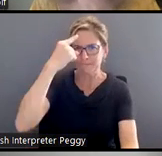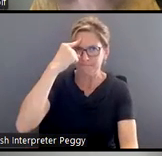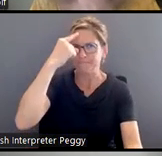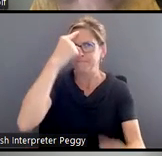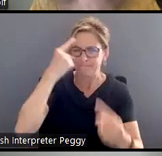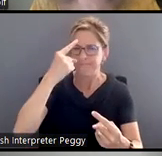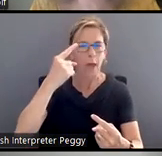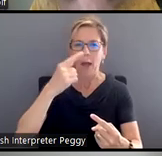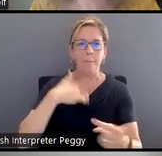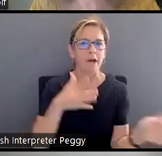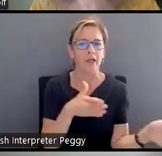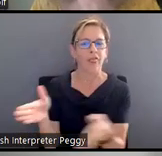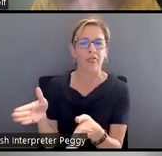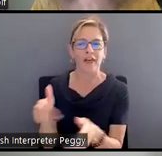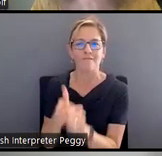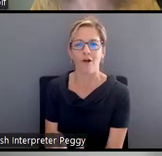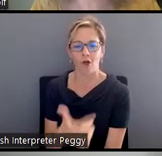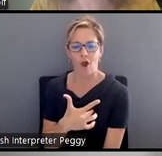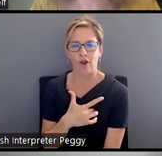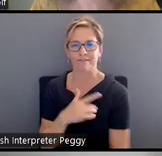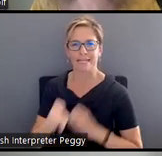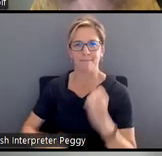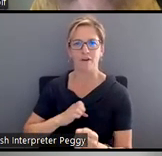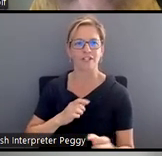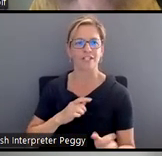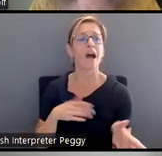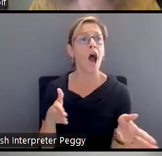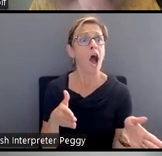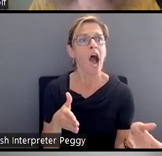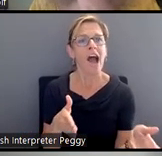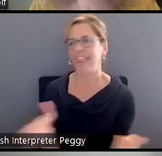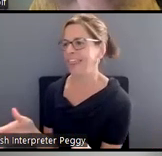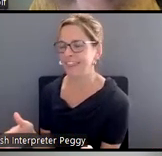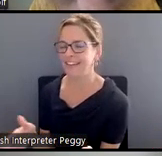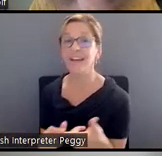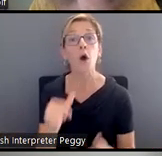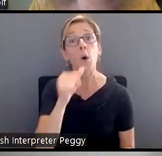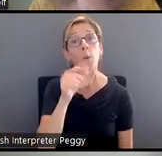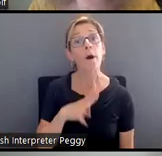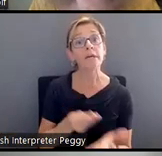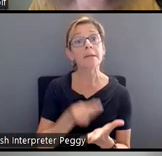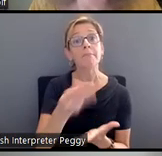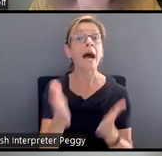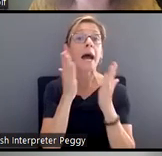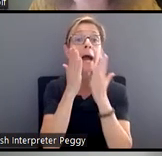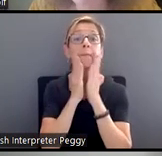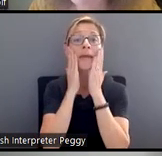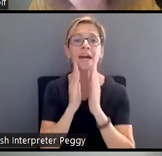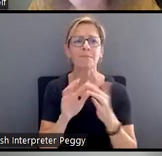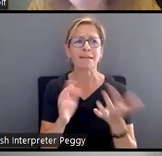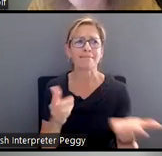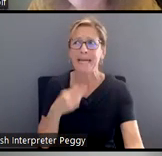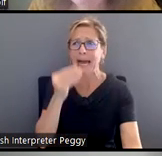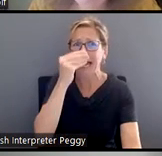don't. It's the emotional connection that gets us. Why do women purchase makeup? I don't care about